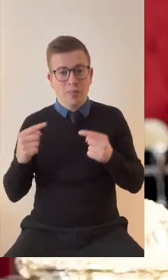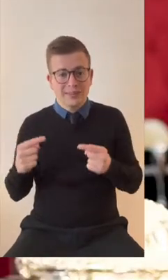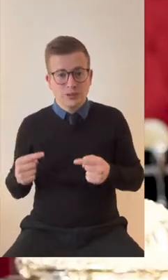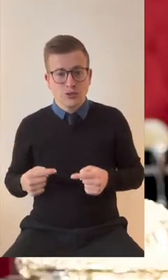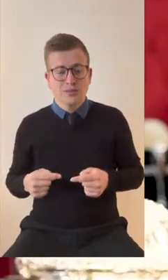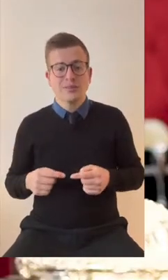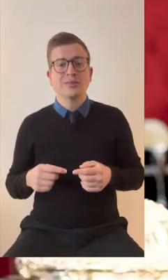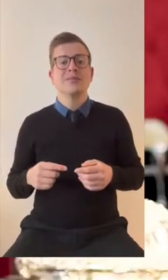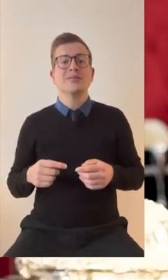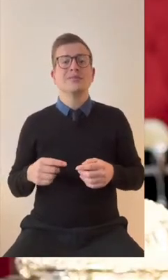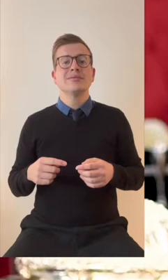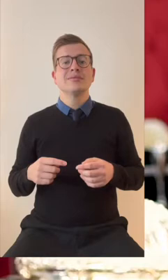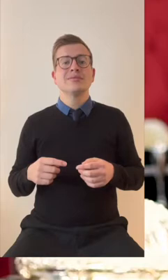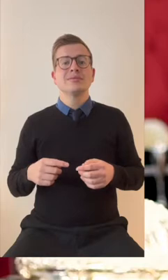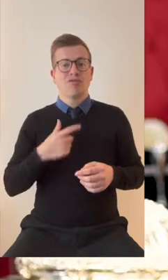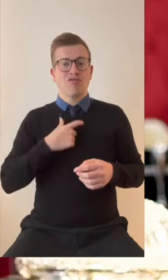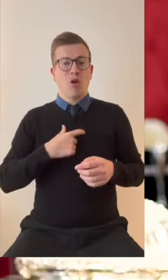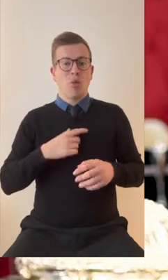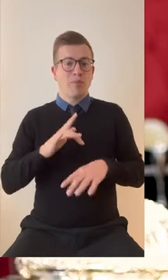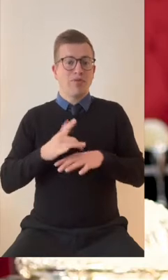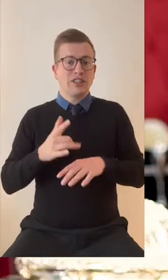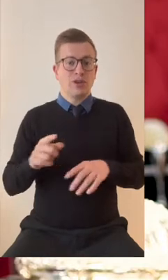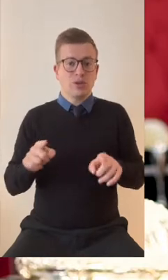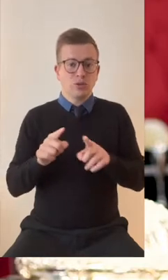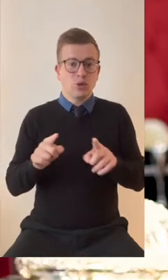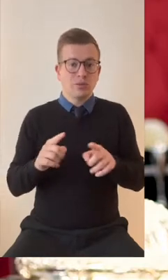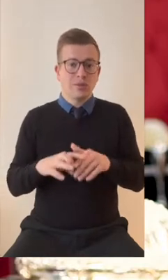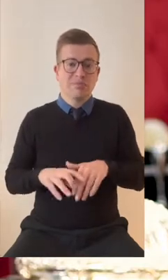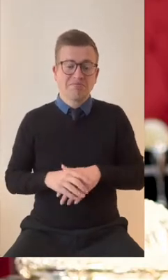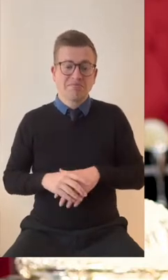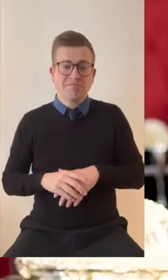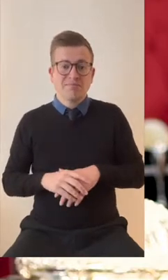competitions as a pro conductor,